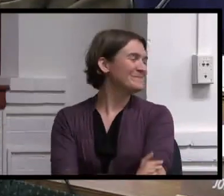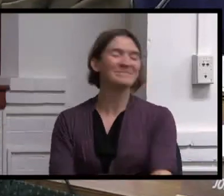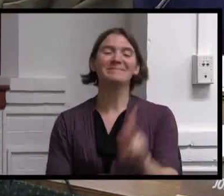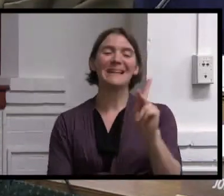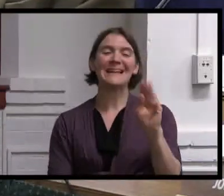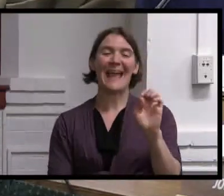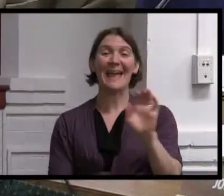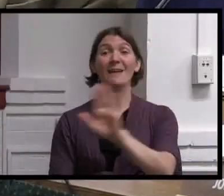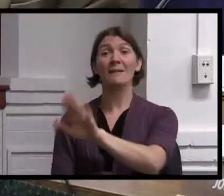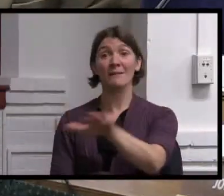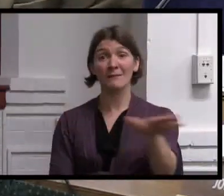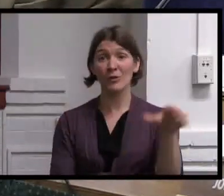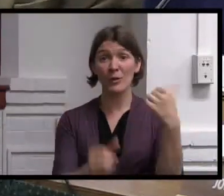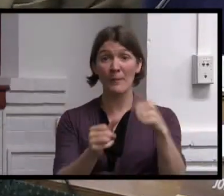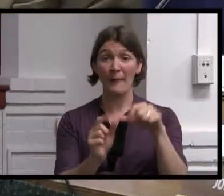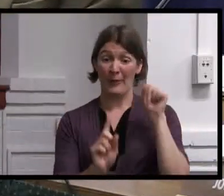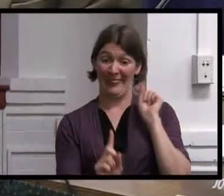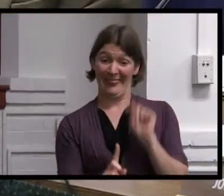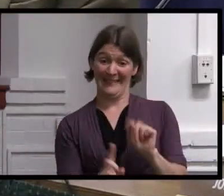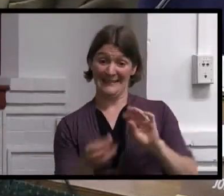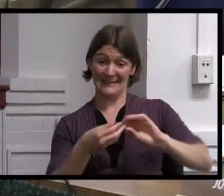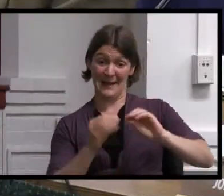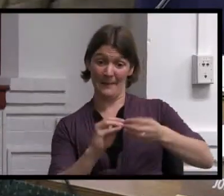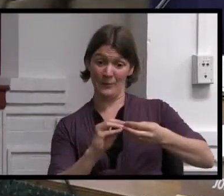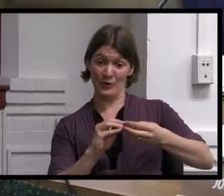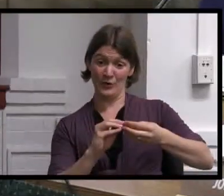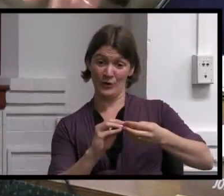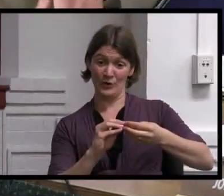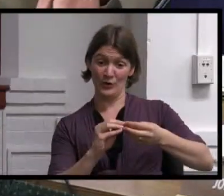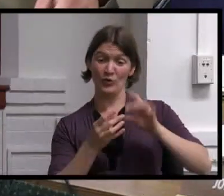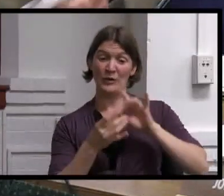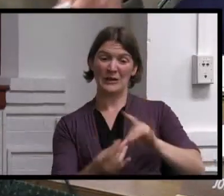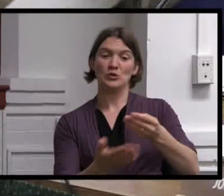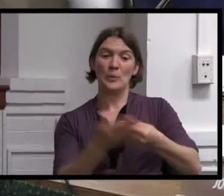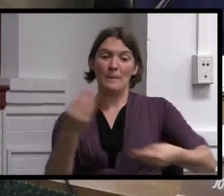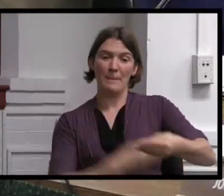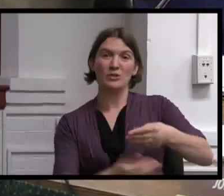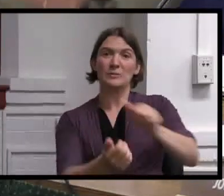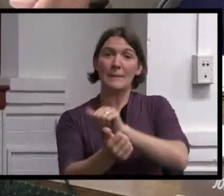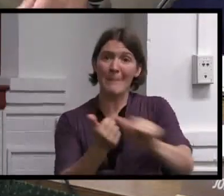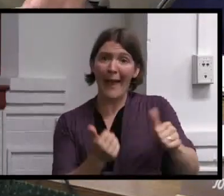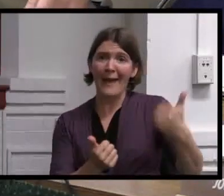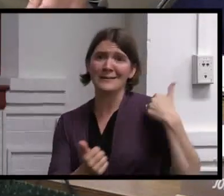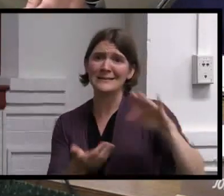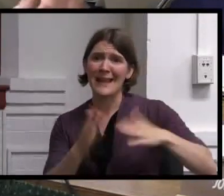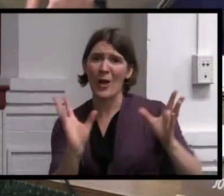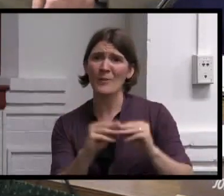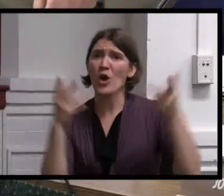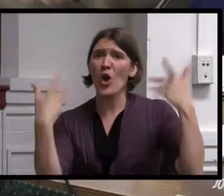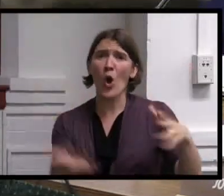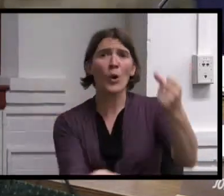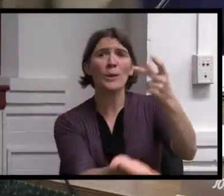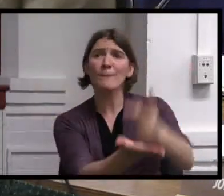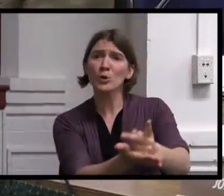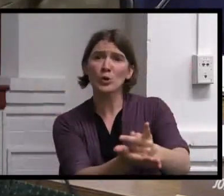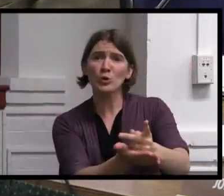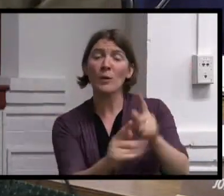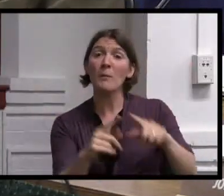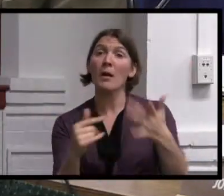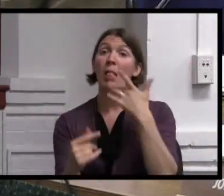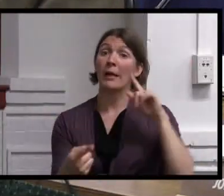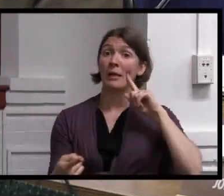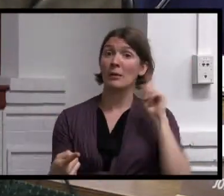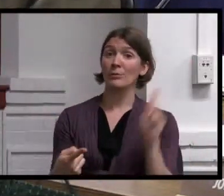it is important to remember that this is based on the budget that was passed in town meeting in March. And one thing I just